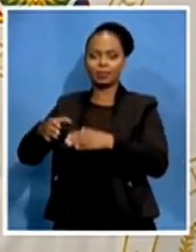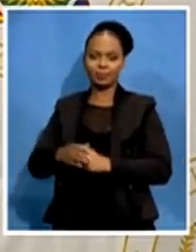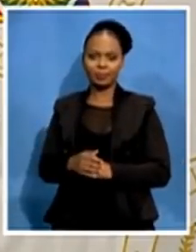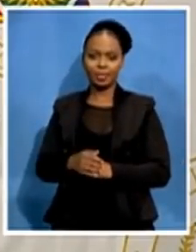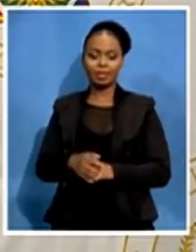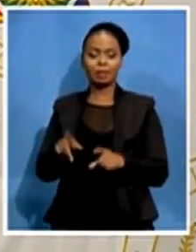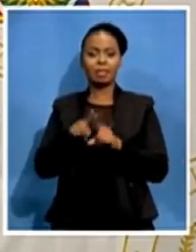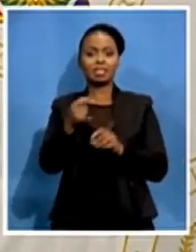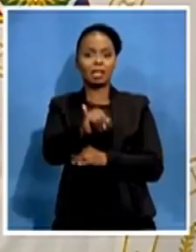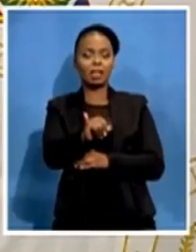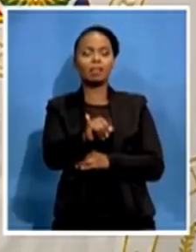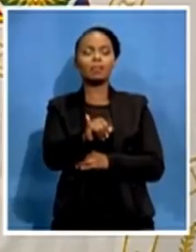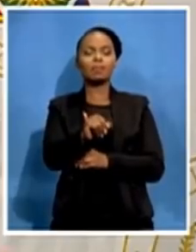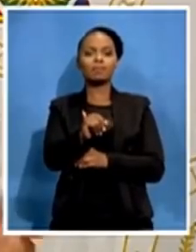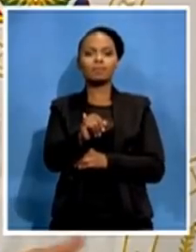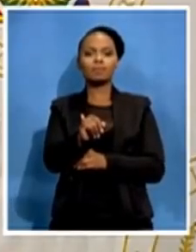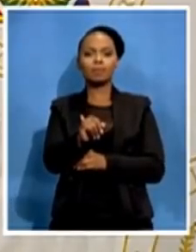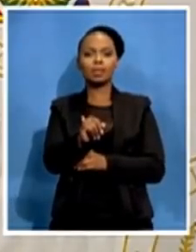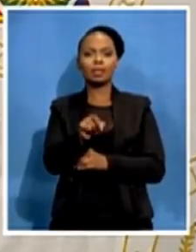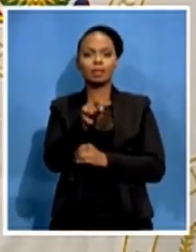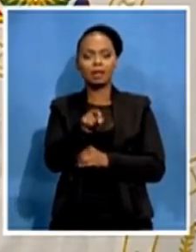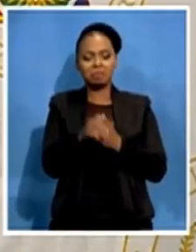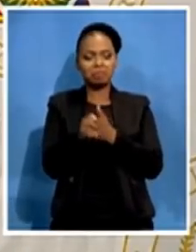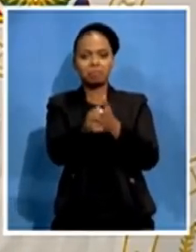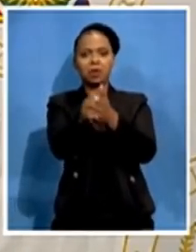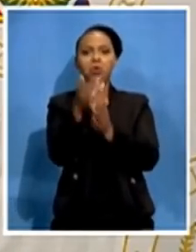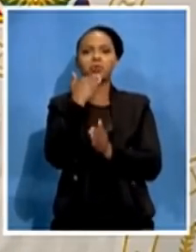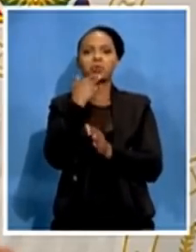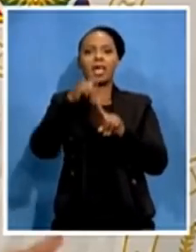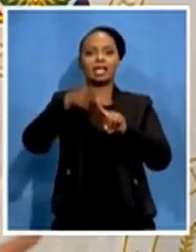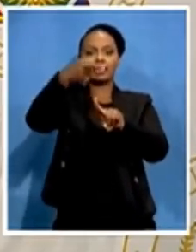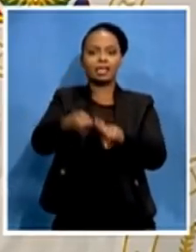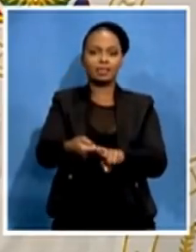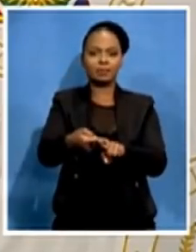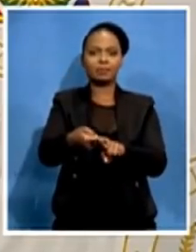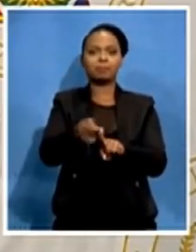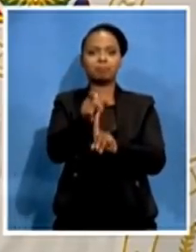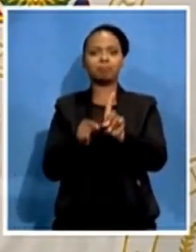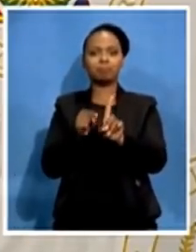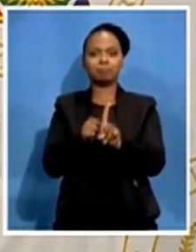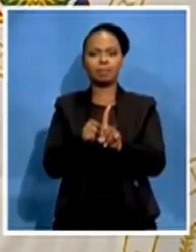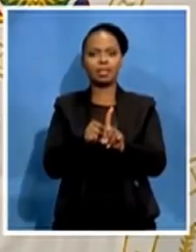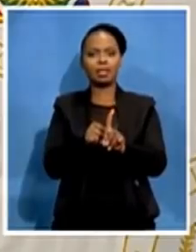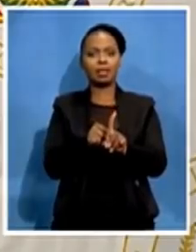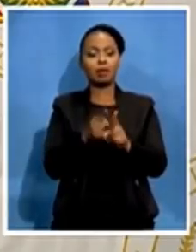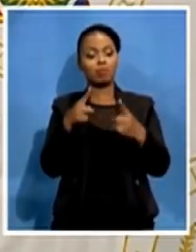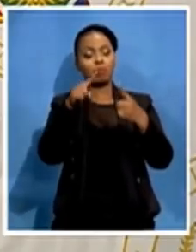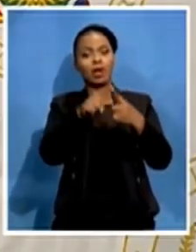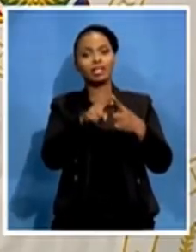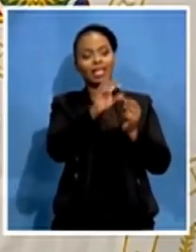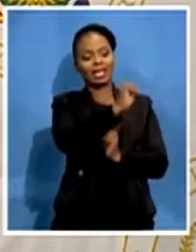shouldered by the executive, to the point where the Secretary General is appointed by the executive as well as